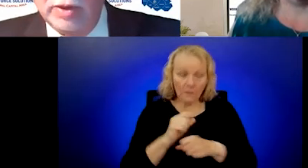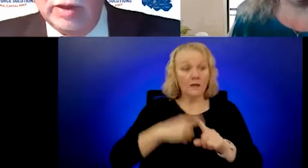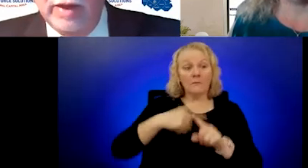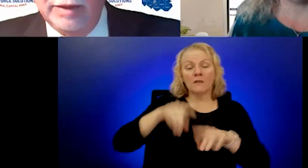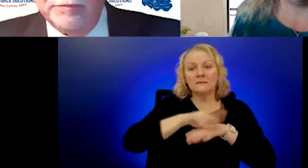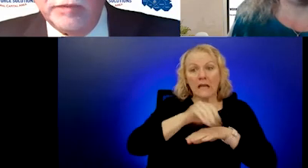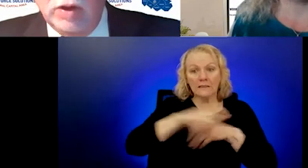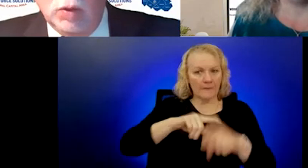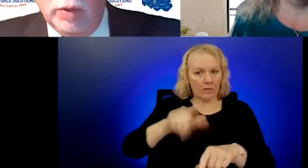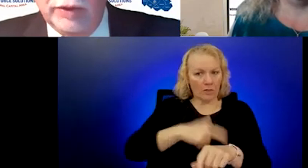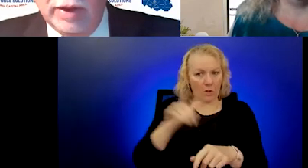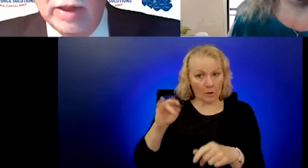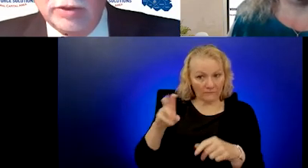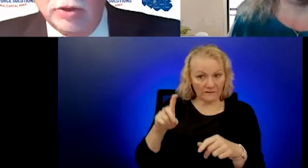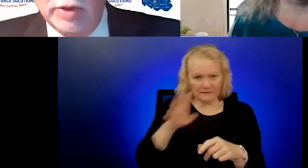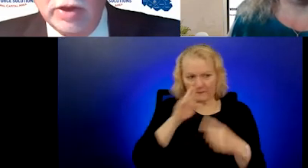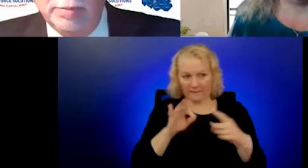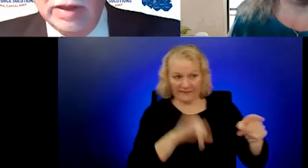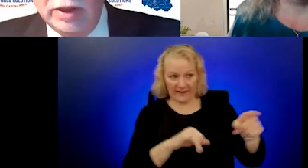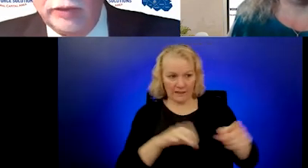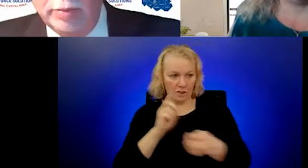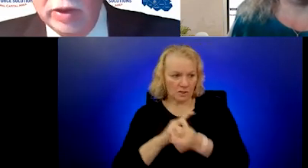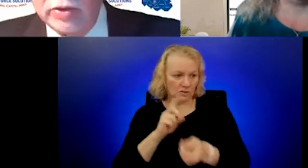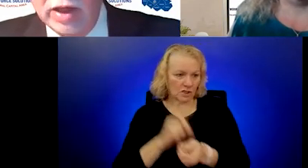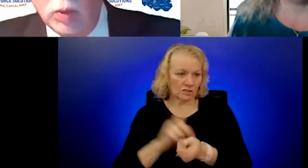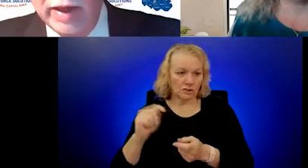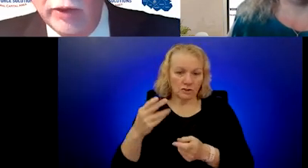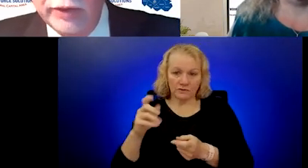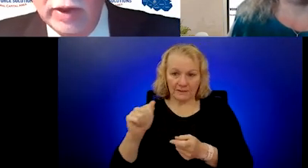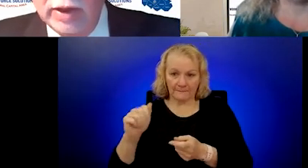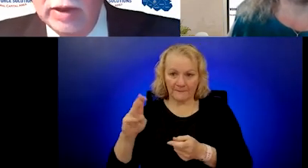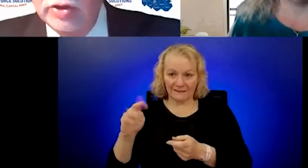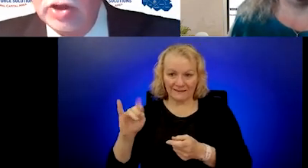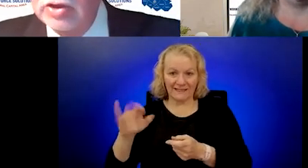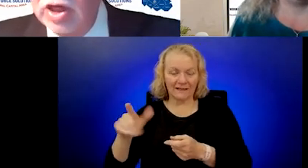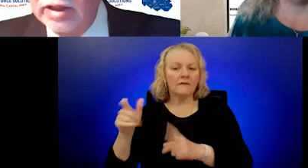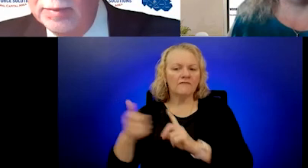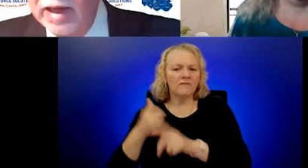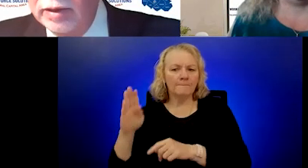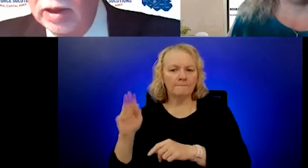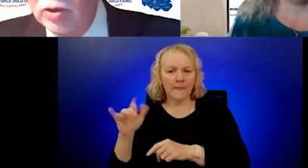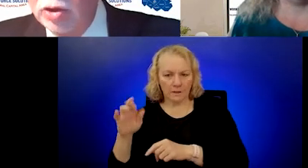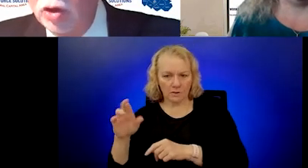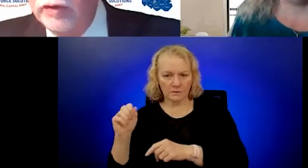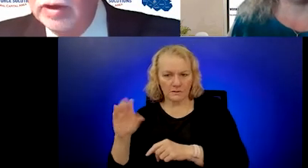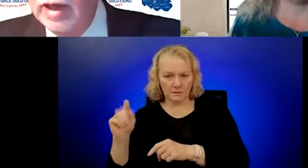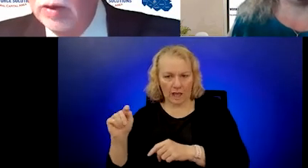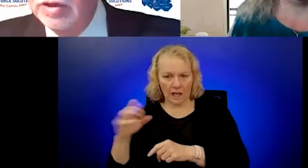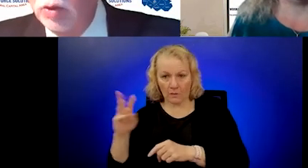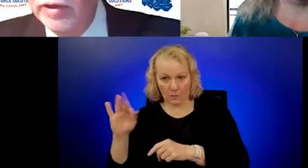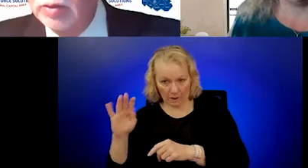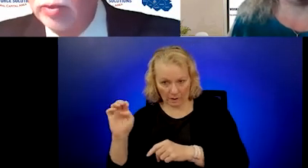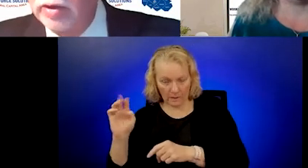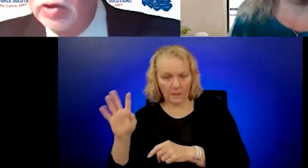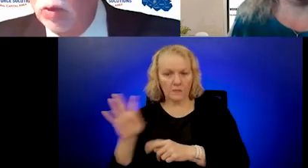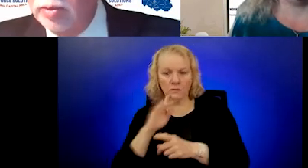COVID, speaking of that, with Dr. Teresa McNeil from Baylor Scott and White Health. She's going to be talking about long COVID and how we